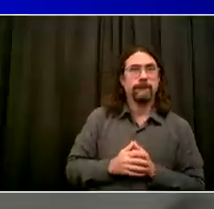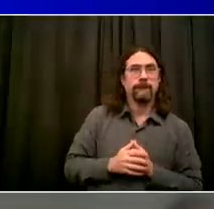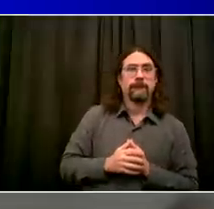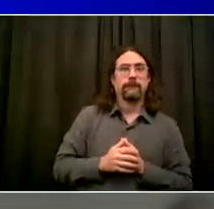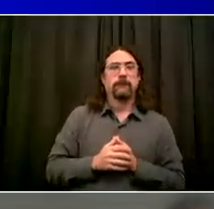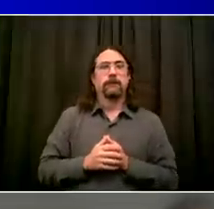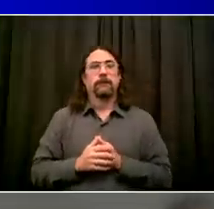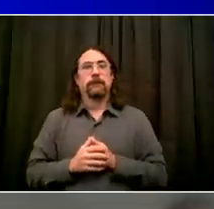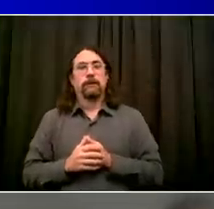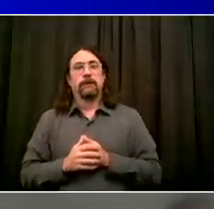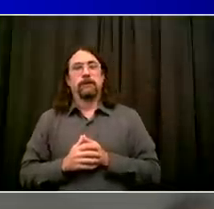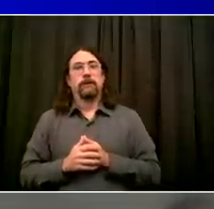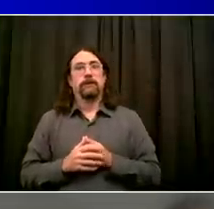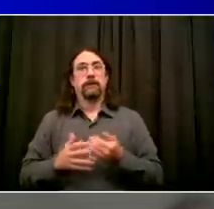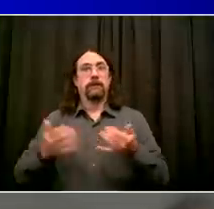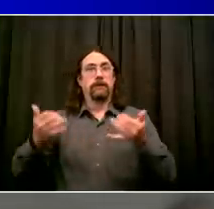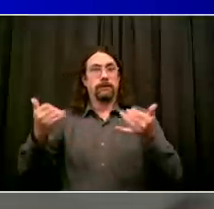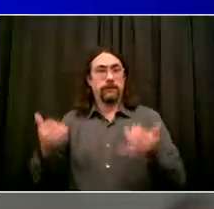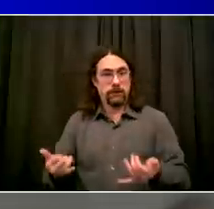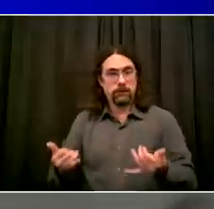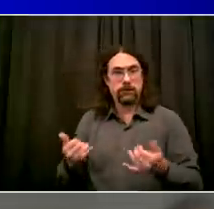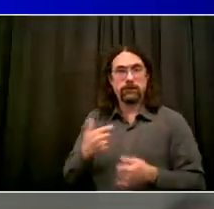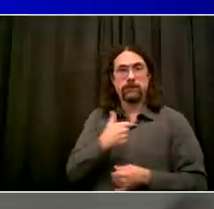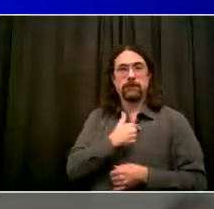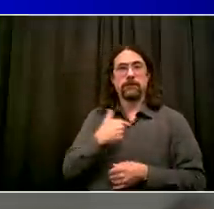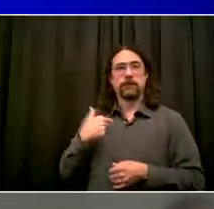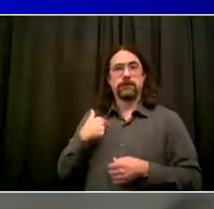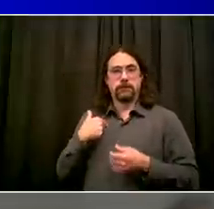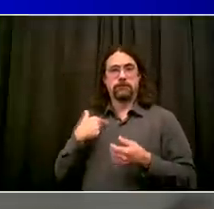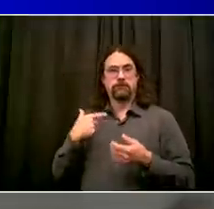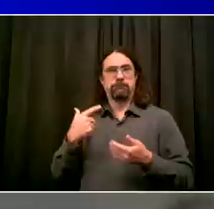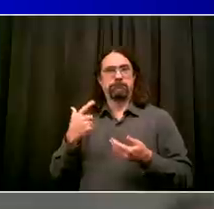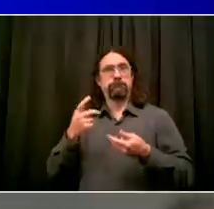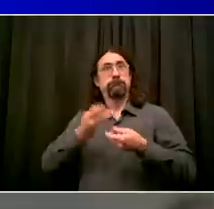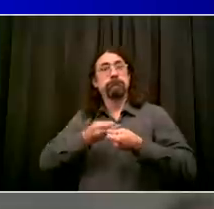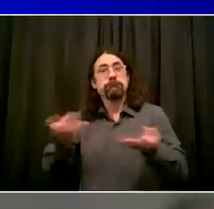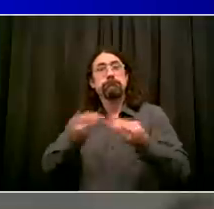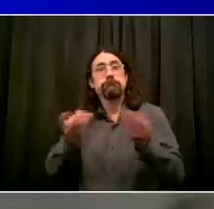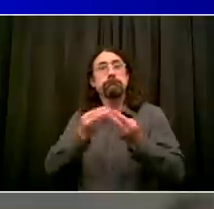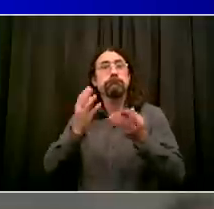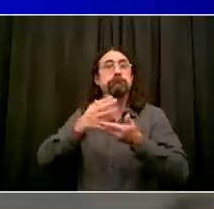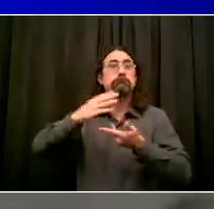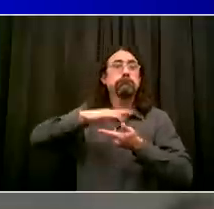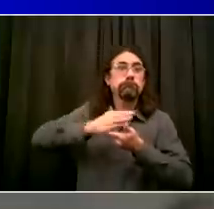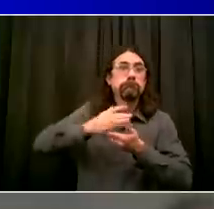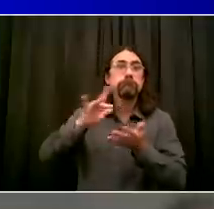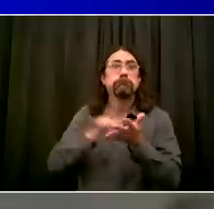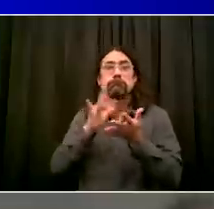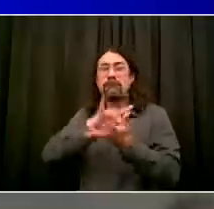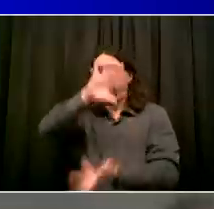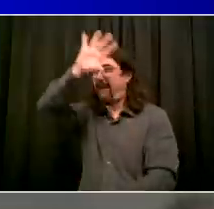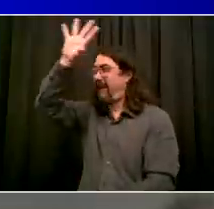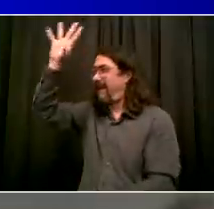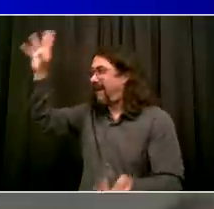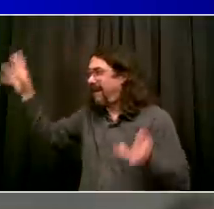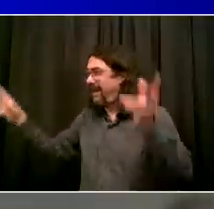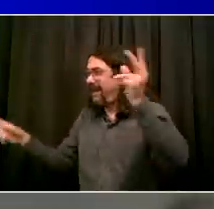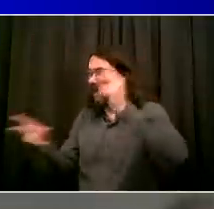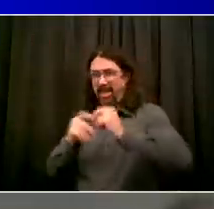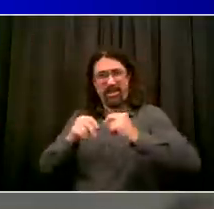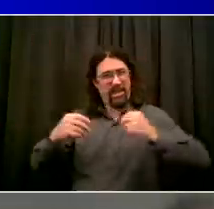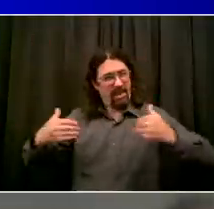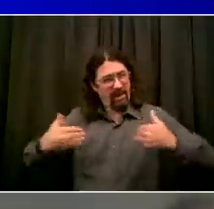are given to kids to take home. That supply has been extraordinary and has reached so much of our needs, but we still have